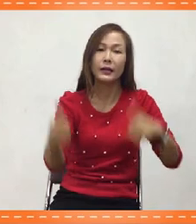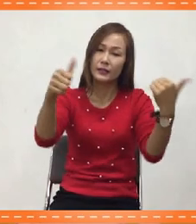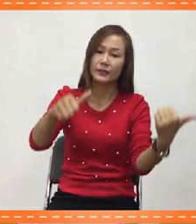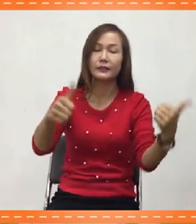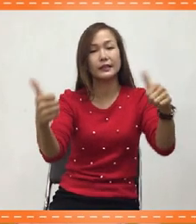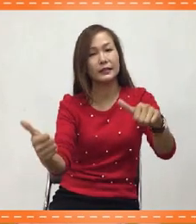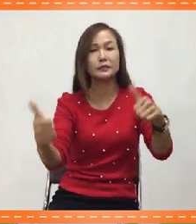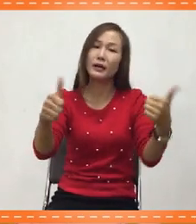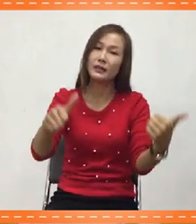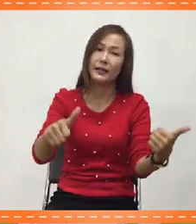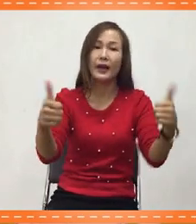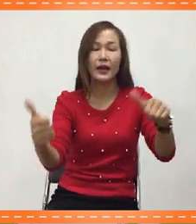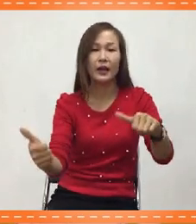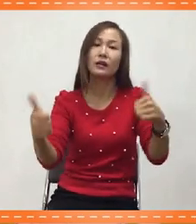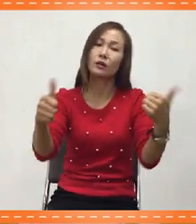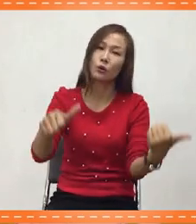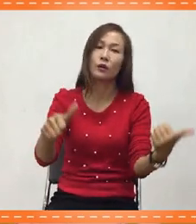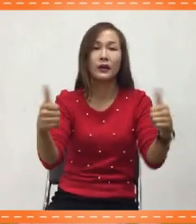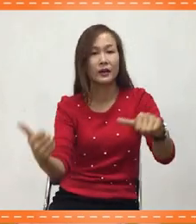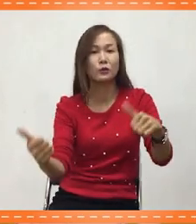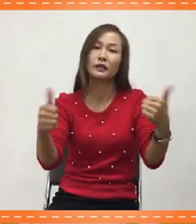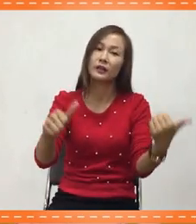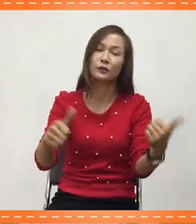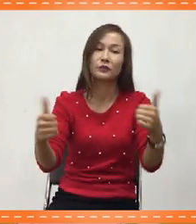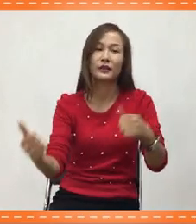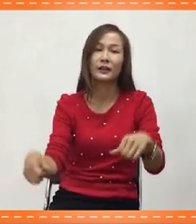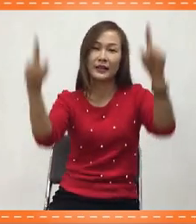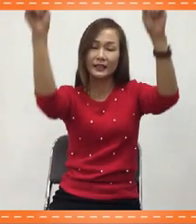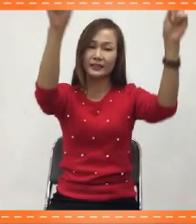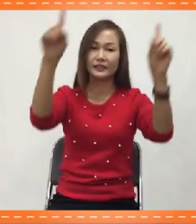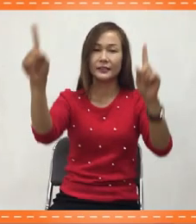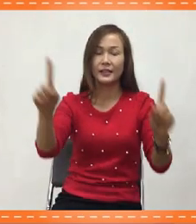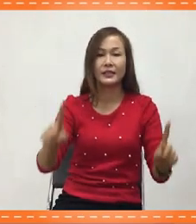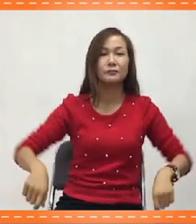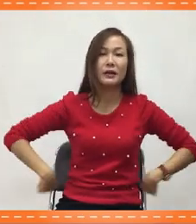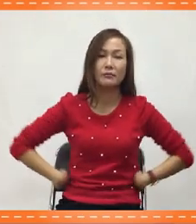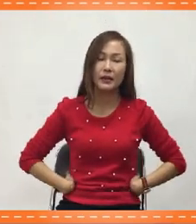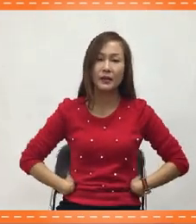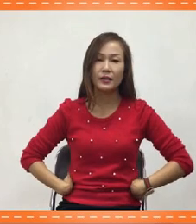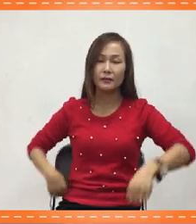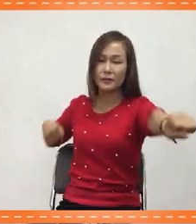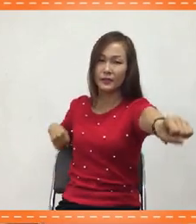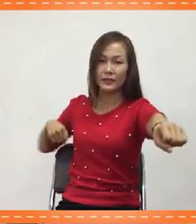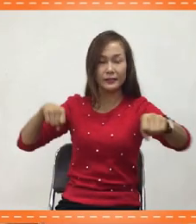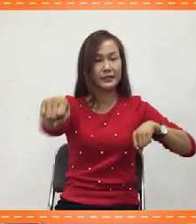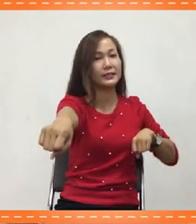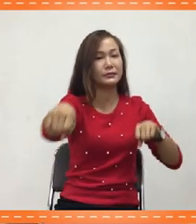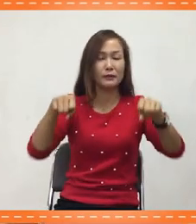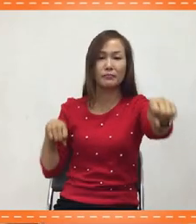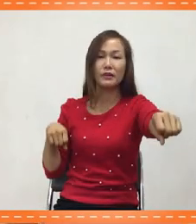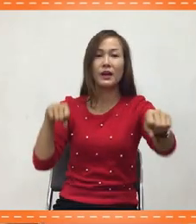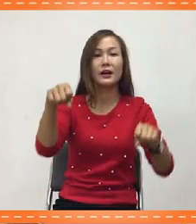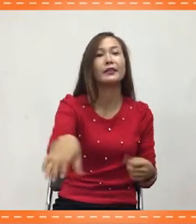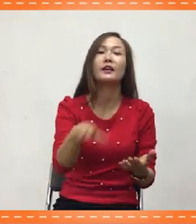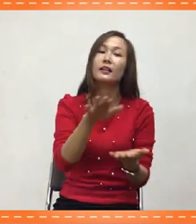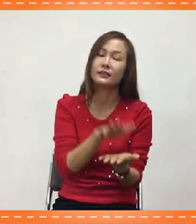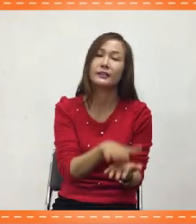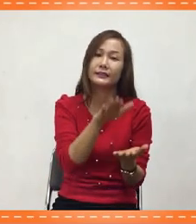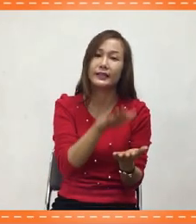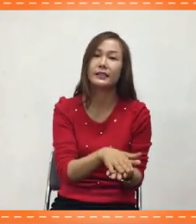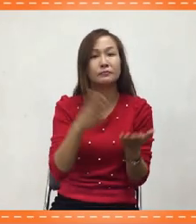grandma this is my dad this is my mom this is my